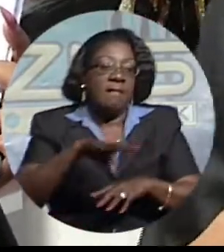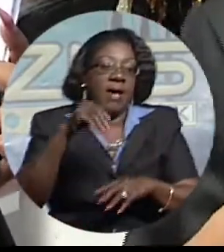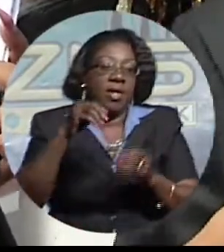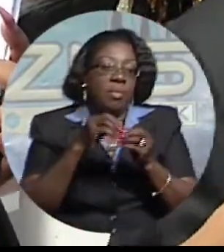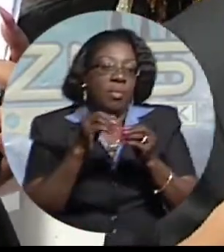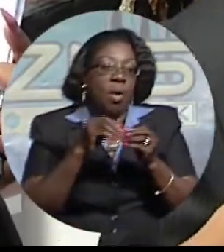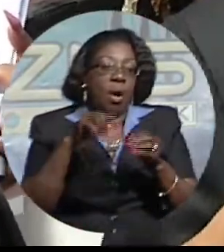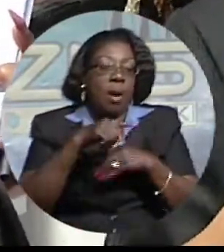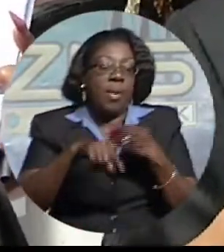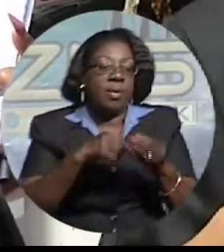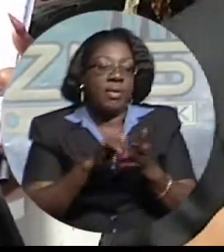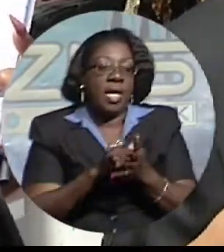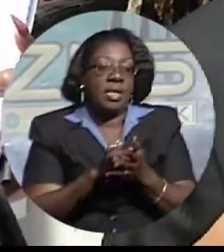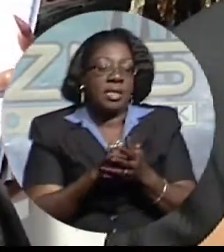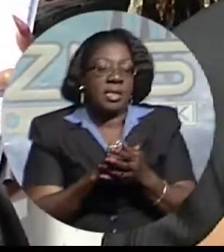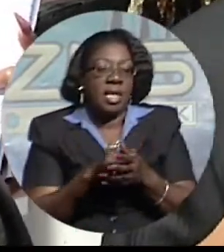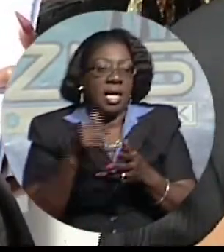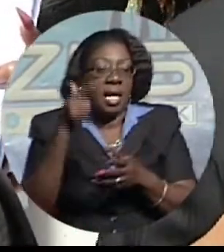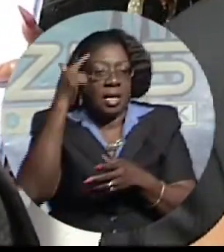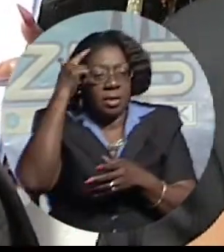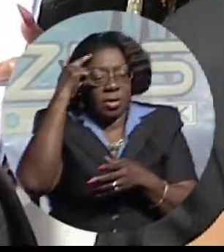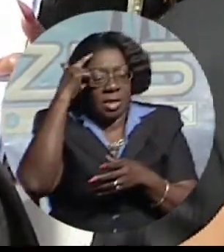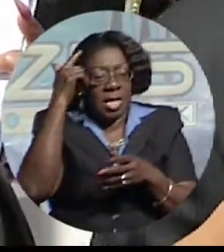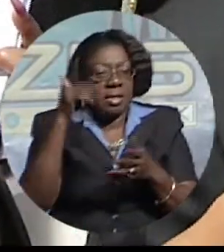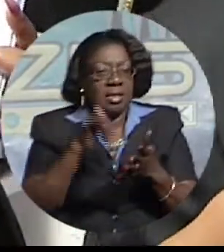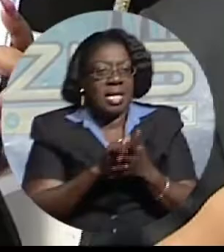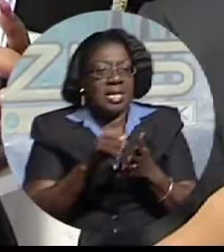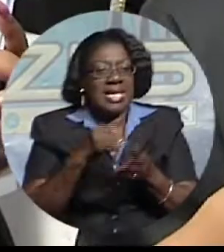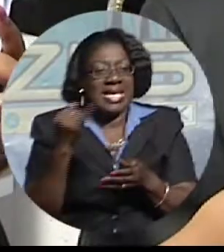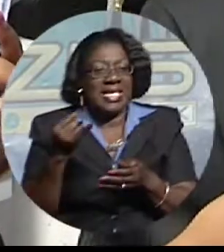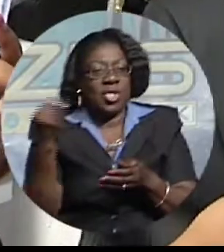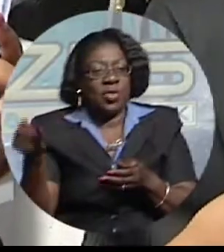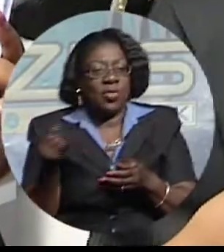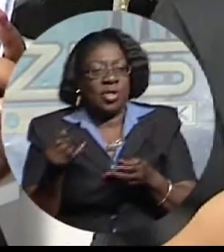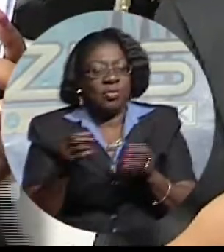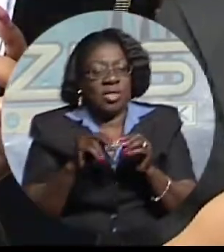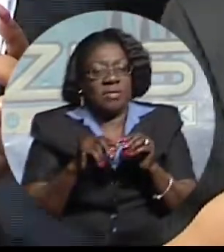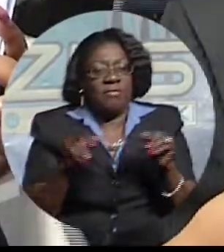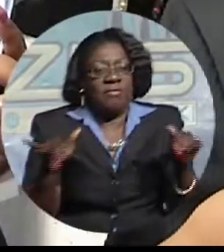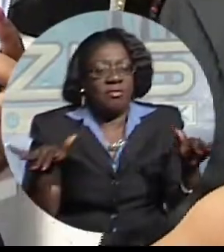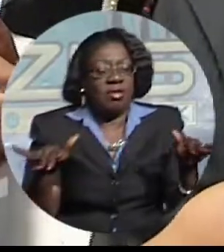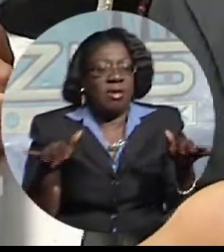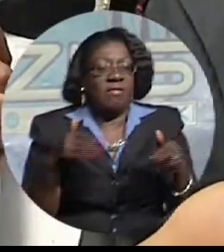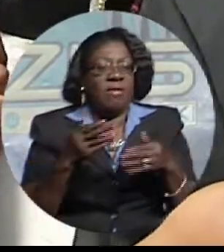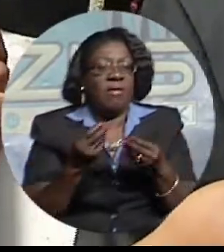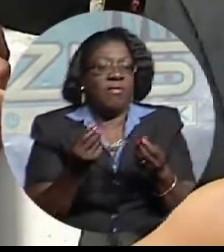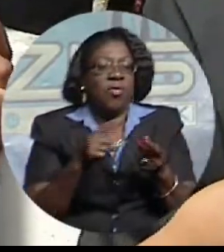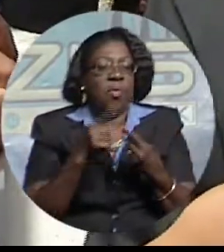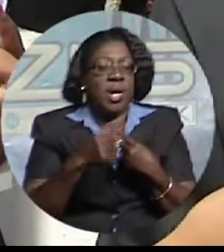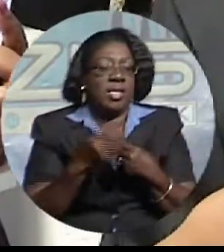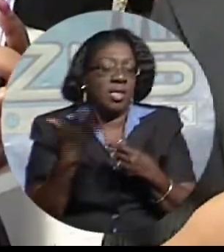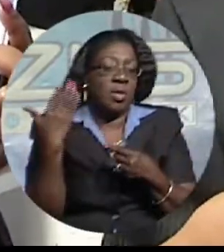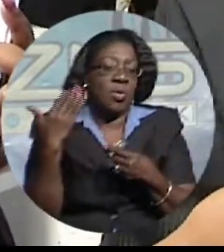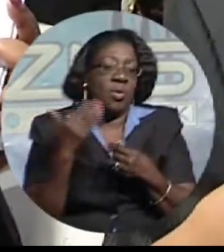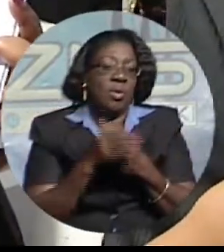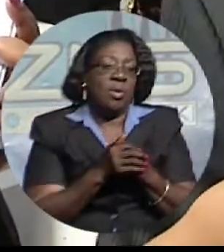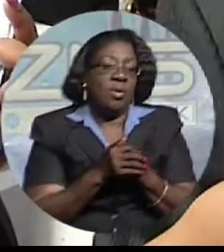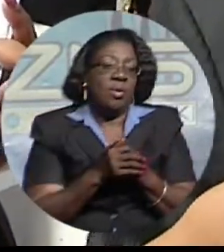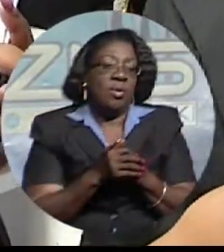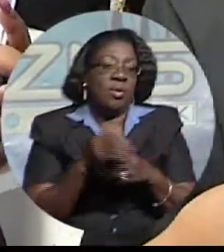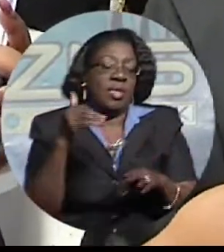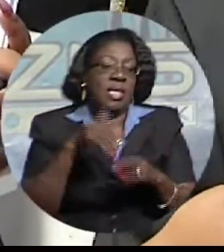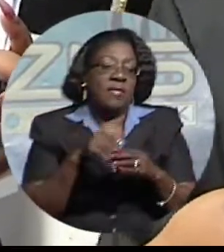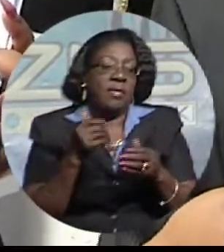about that and address it. I thought that the issues relating that had been resolved several months ago because I intervened back